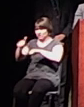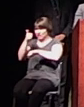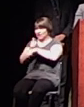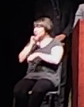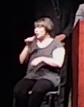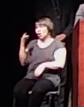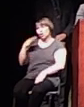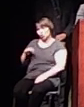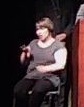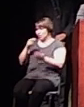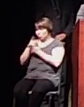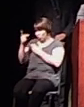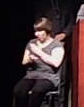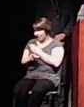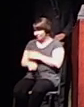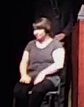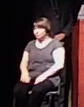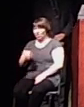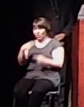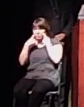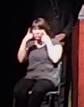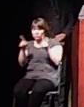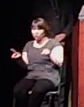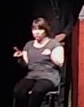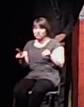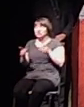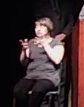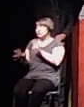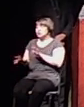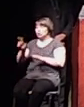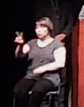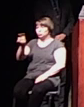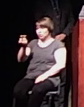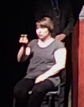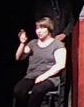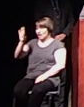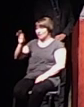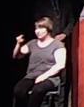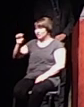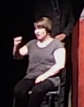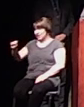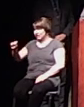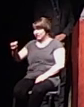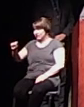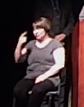non-credit programs, the results of which exceeded 200 FTES for high school summer and